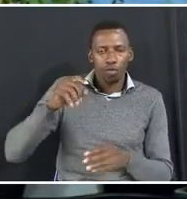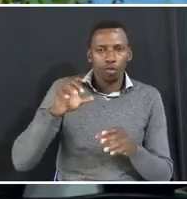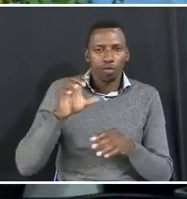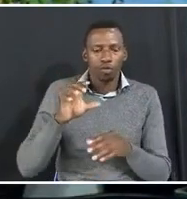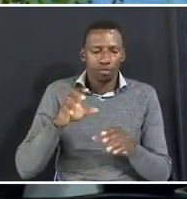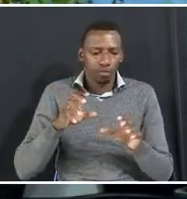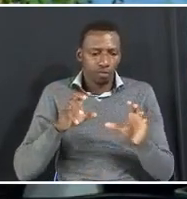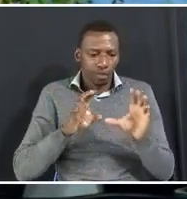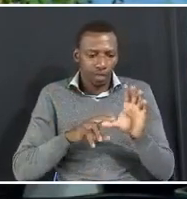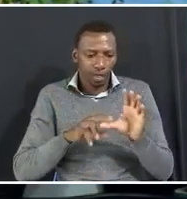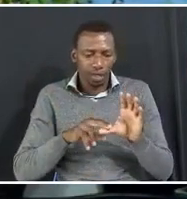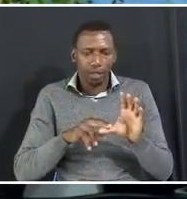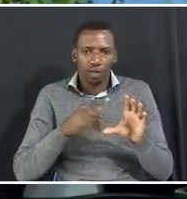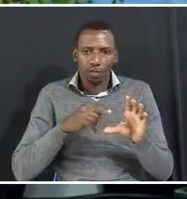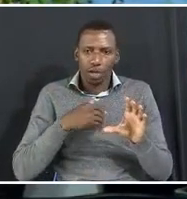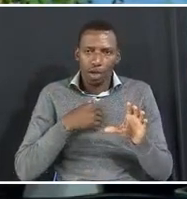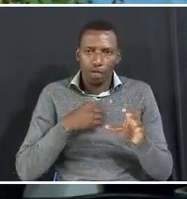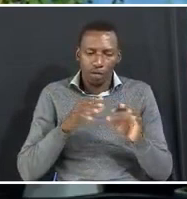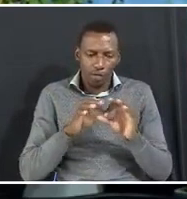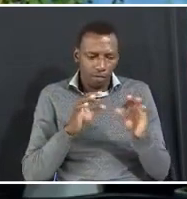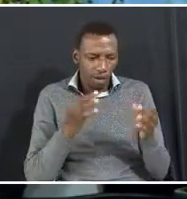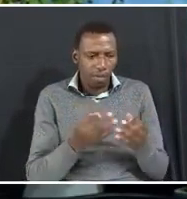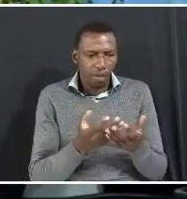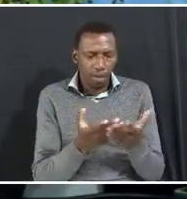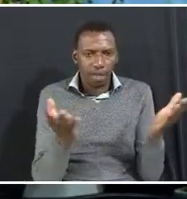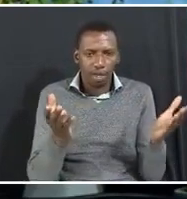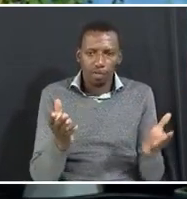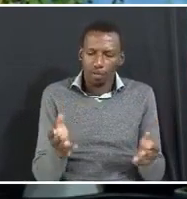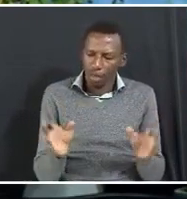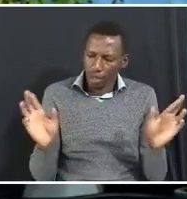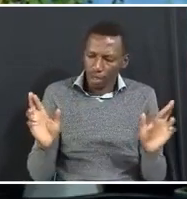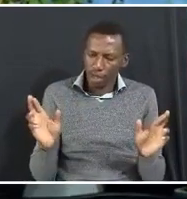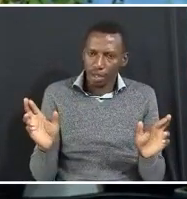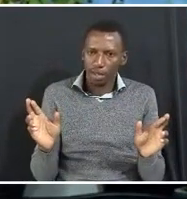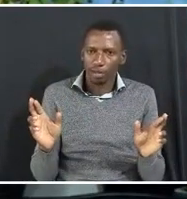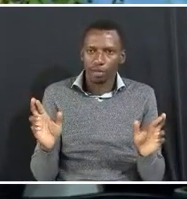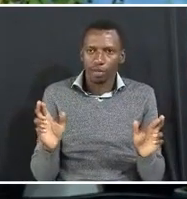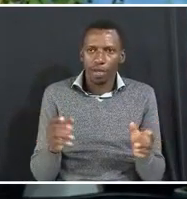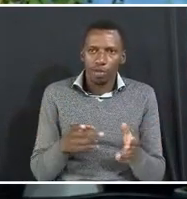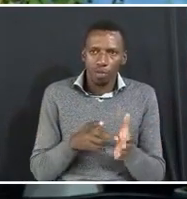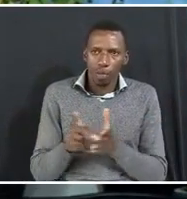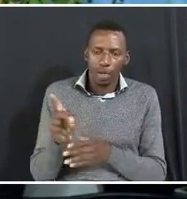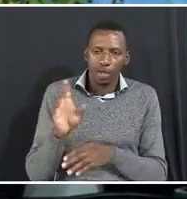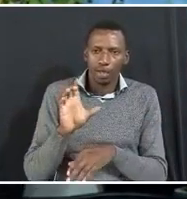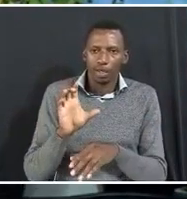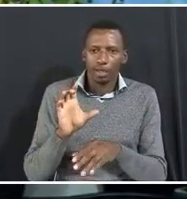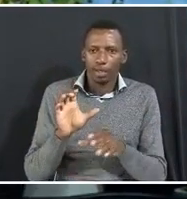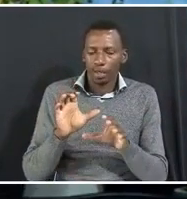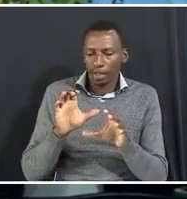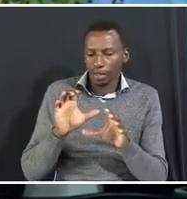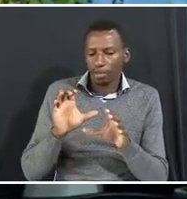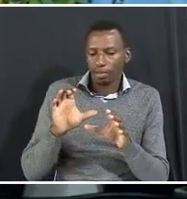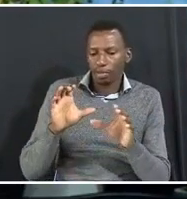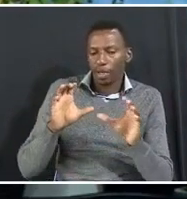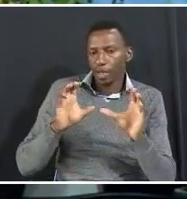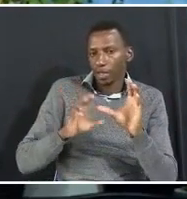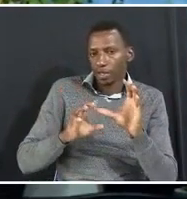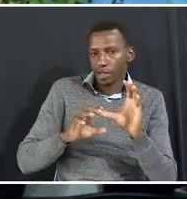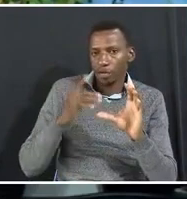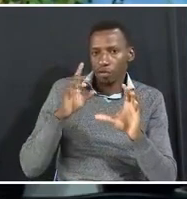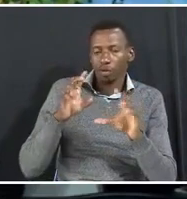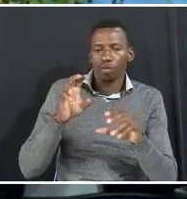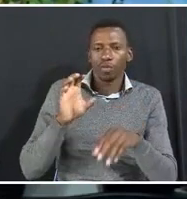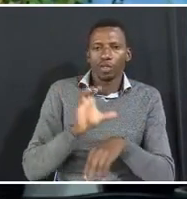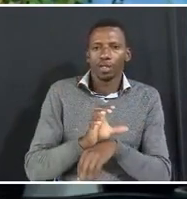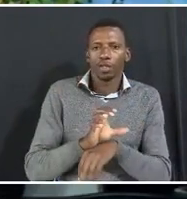we have had families offering to buy chairs for the church. And that one has kind of helped to meet. So sometimes we buy using the budget